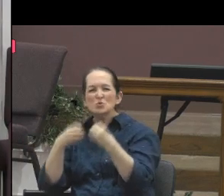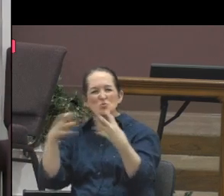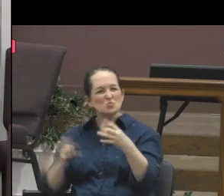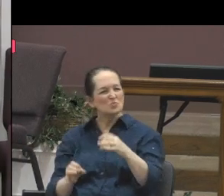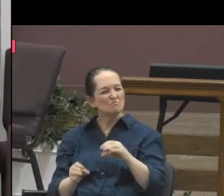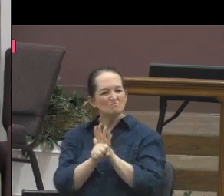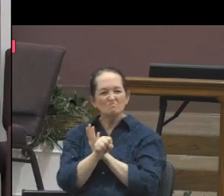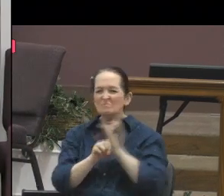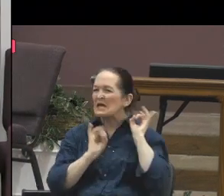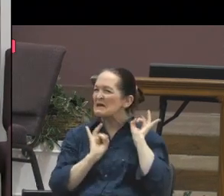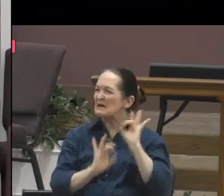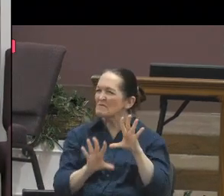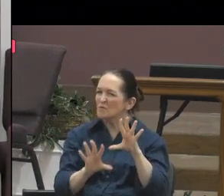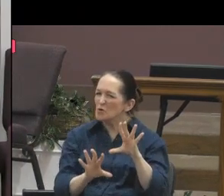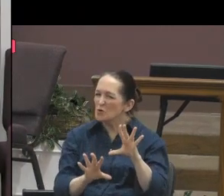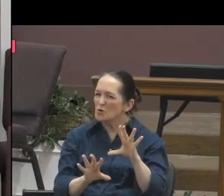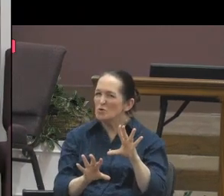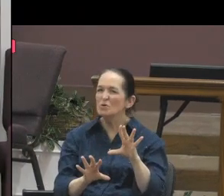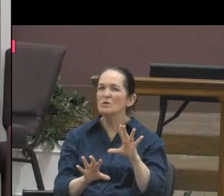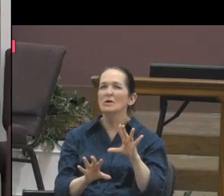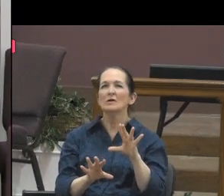hateful